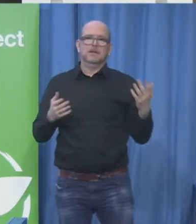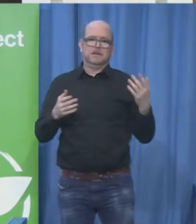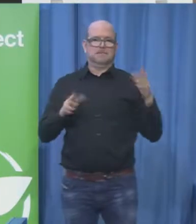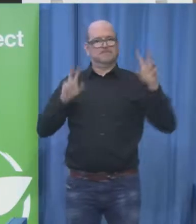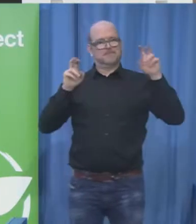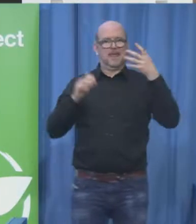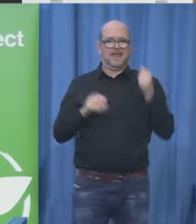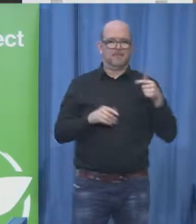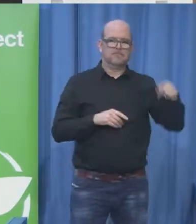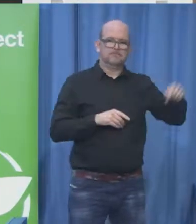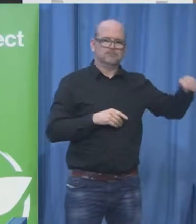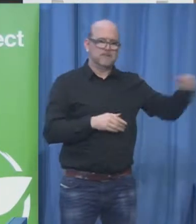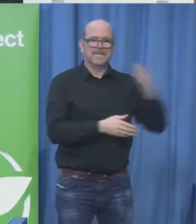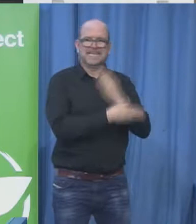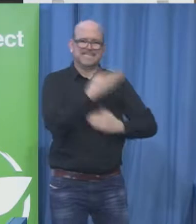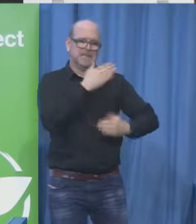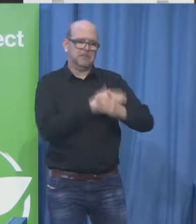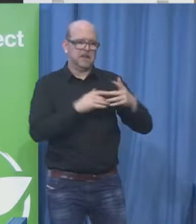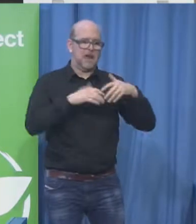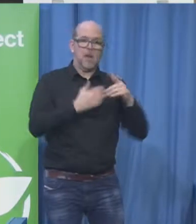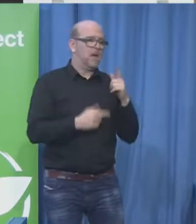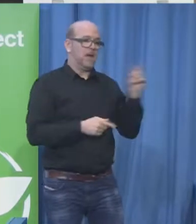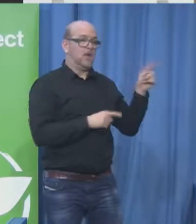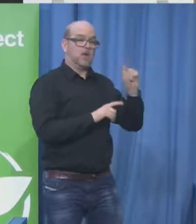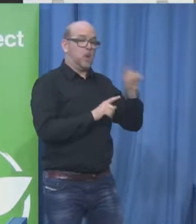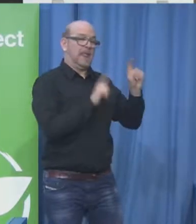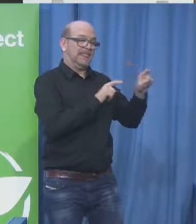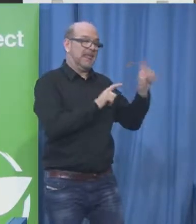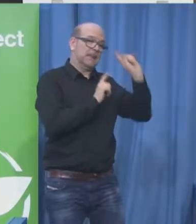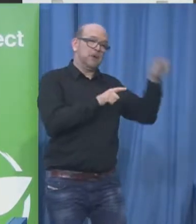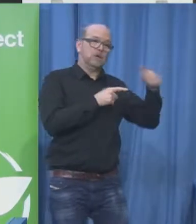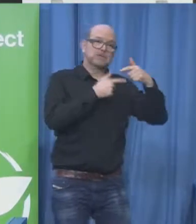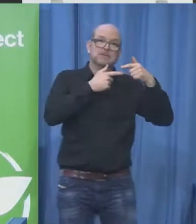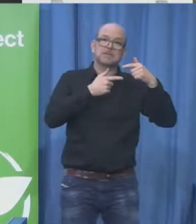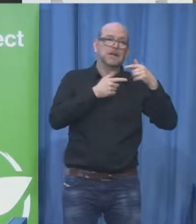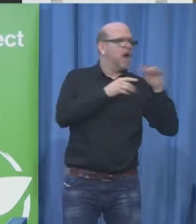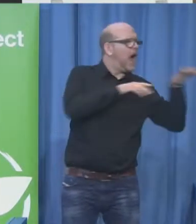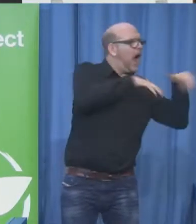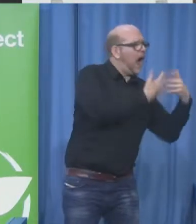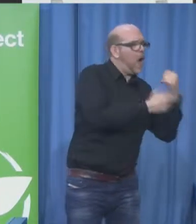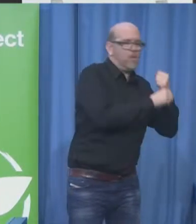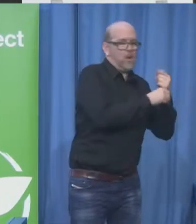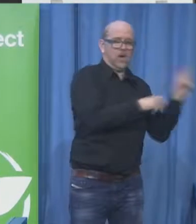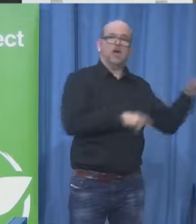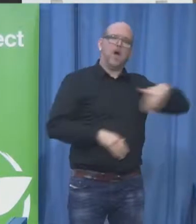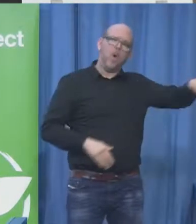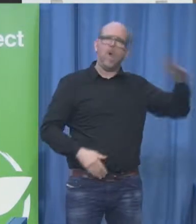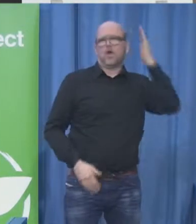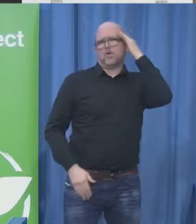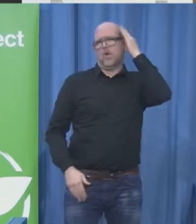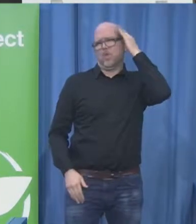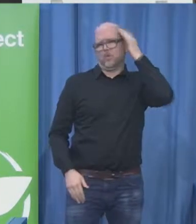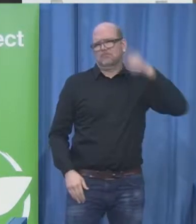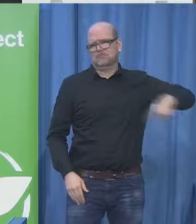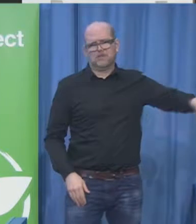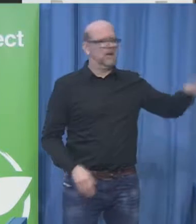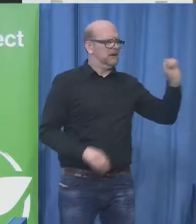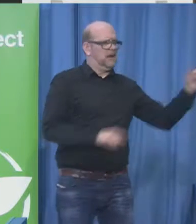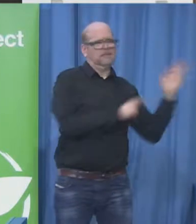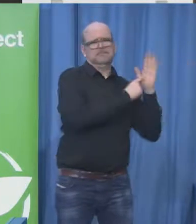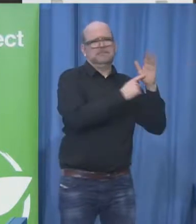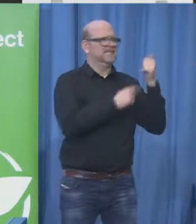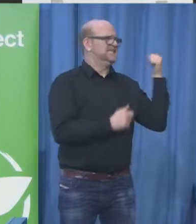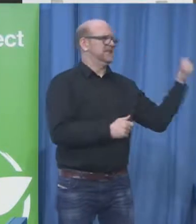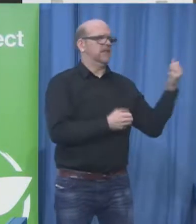it's okay, I'll treat you like a human. I won't need to train my digital team why it's important to make sure that